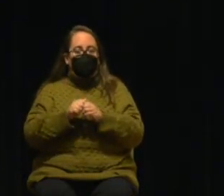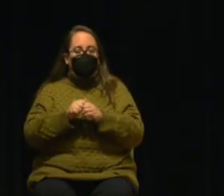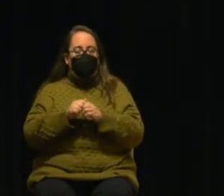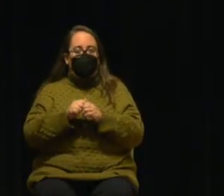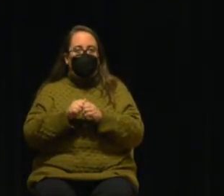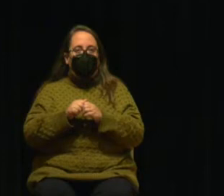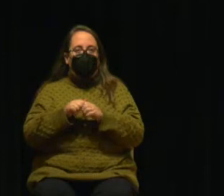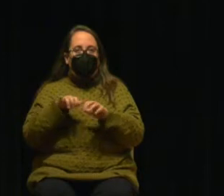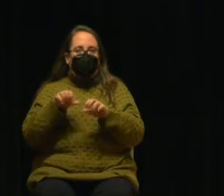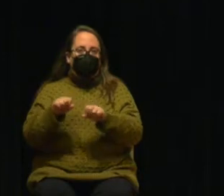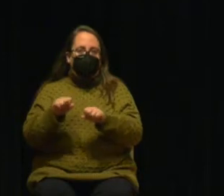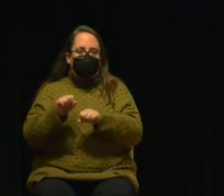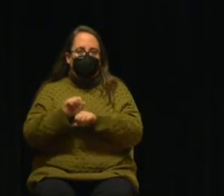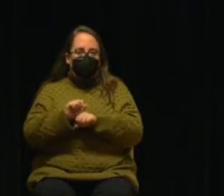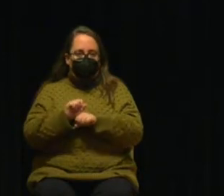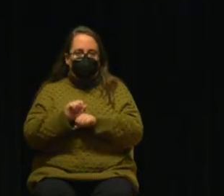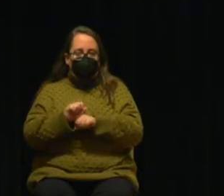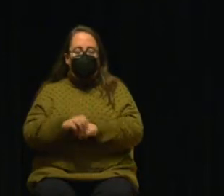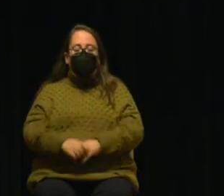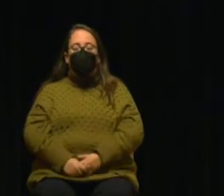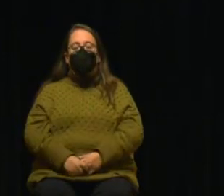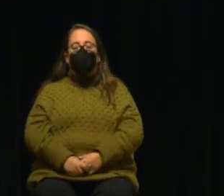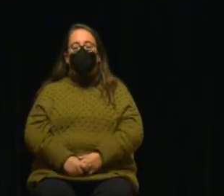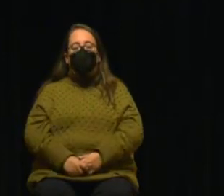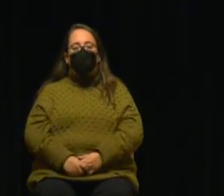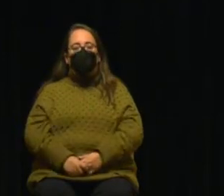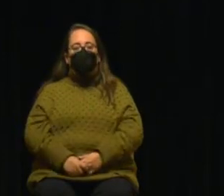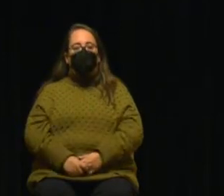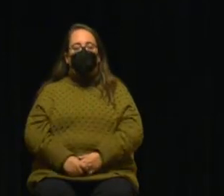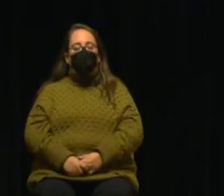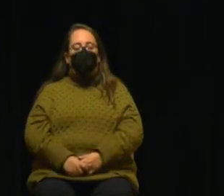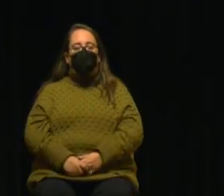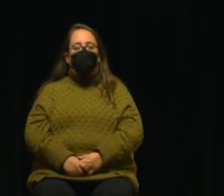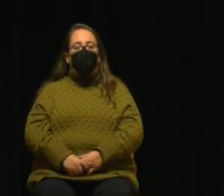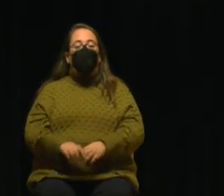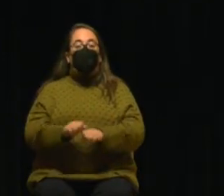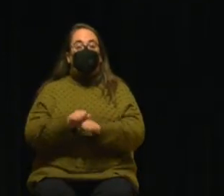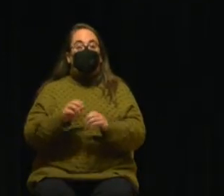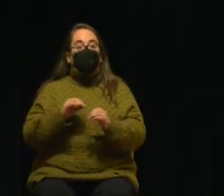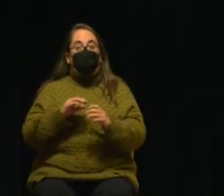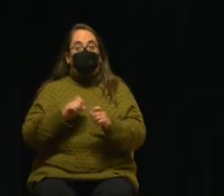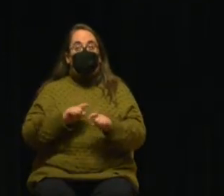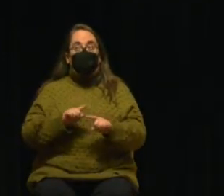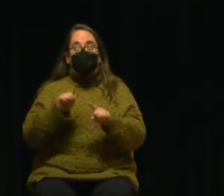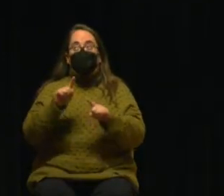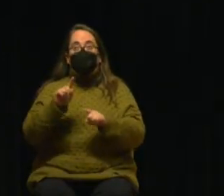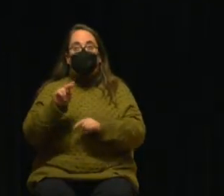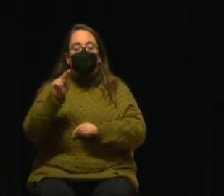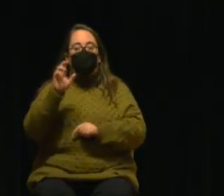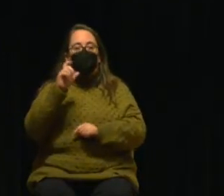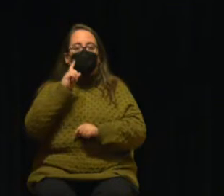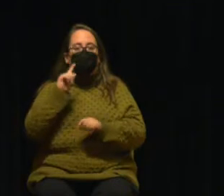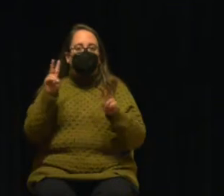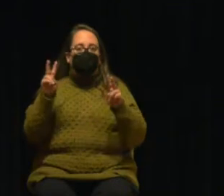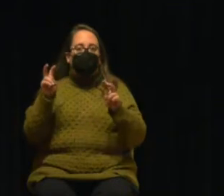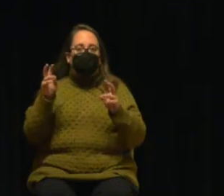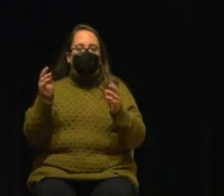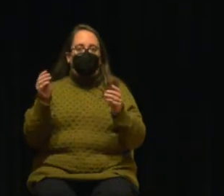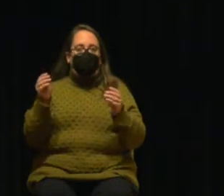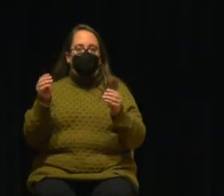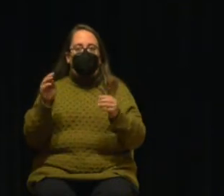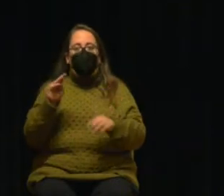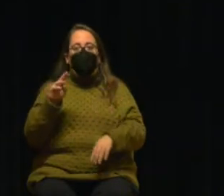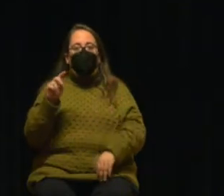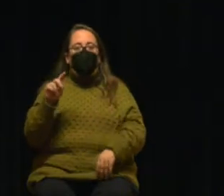slaves. In this case, the slave owner who had come north looking for his property was a